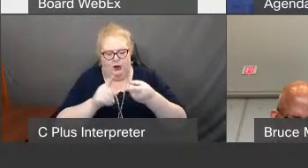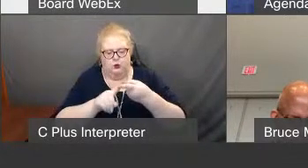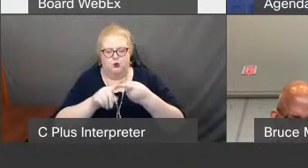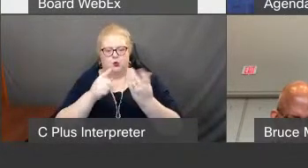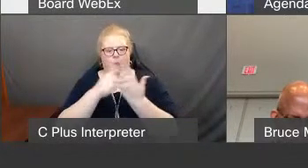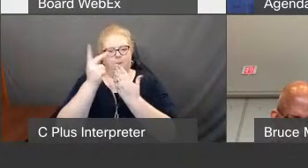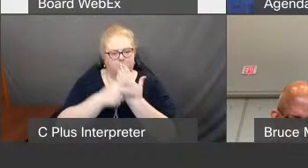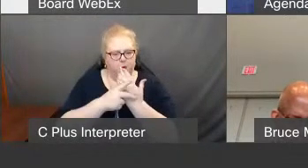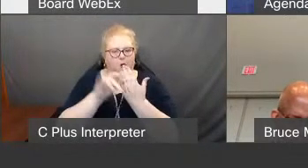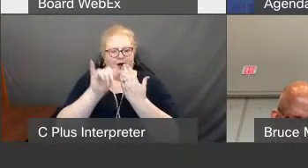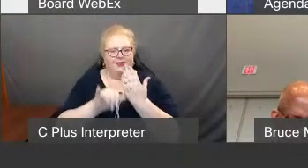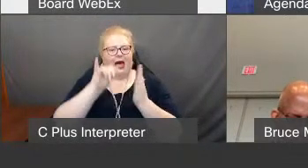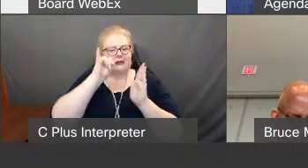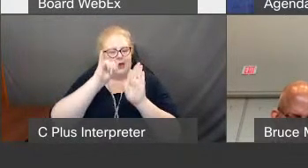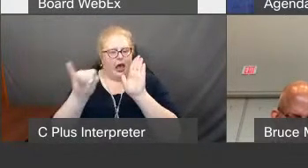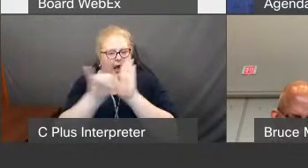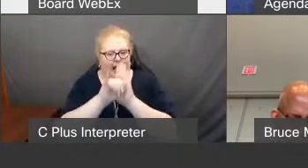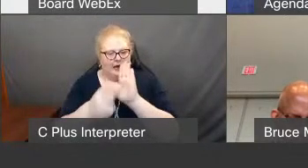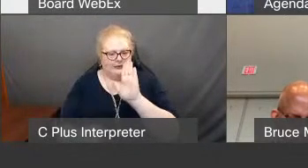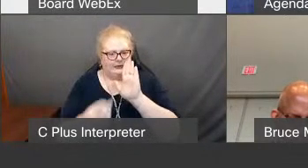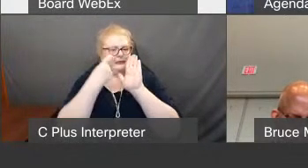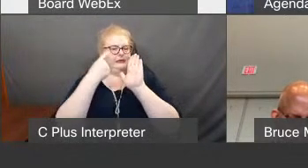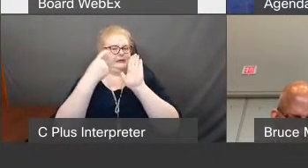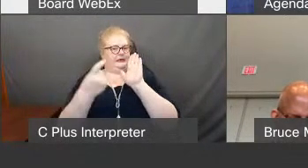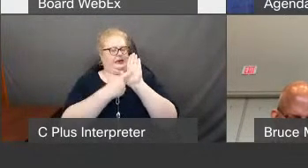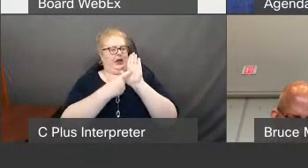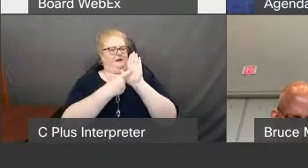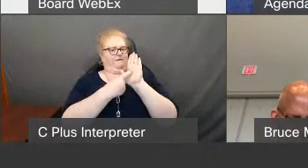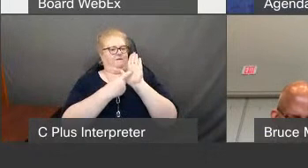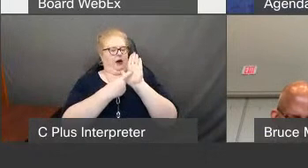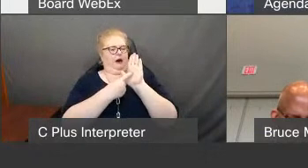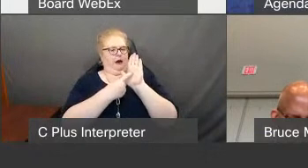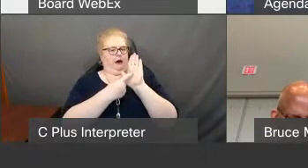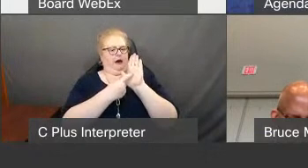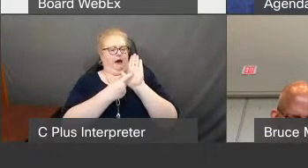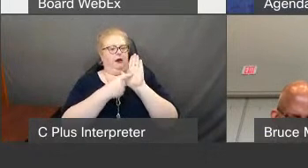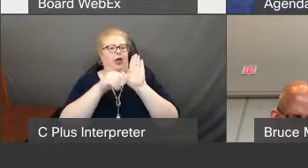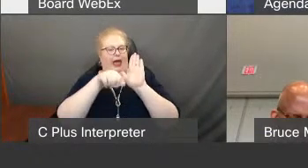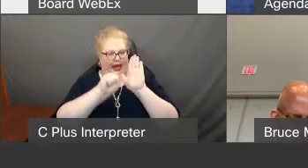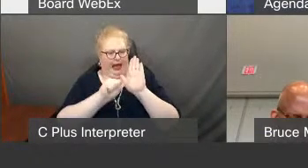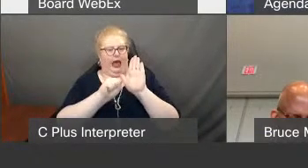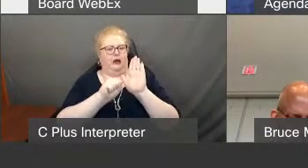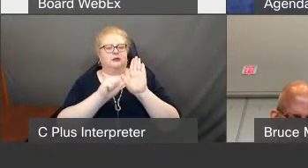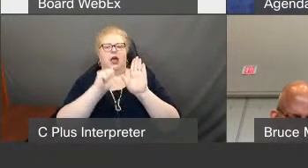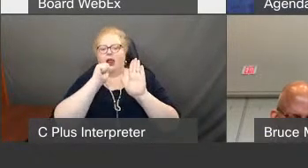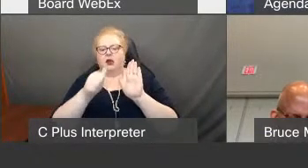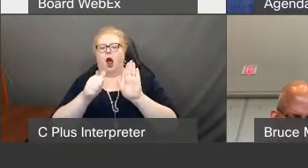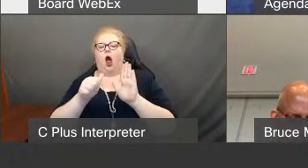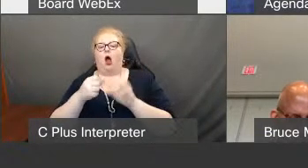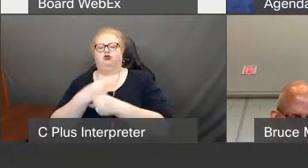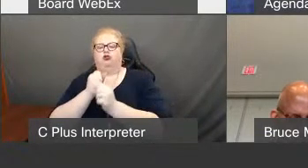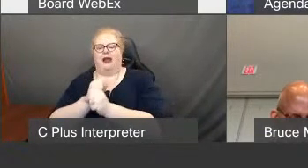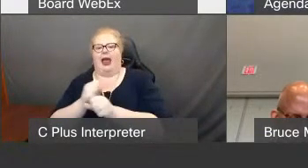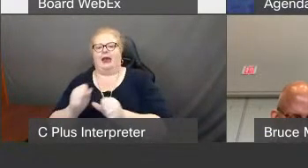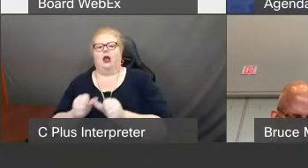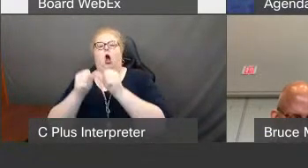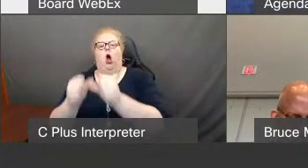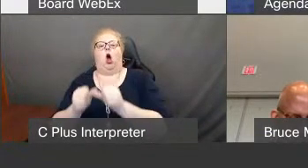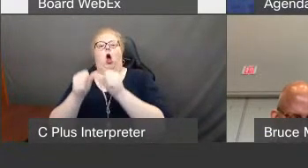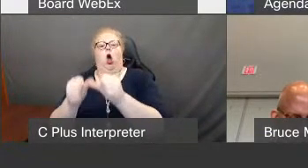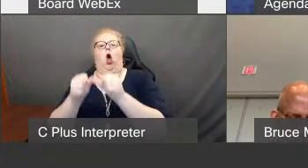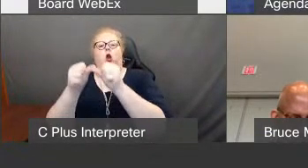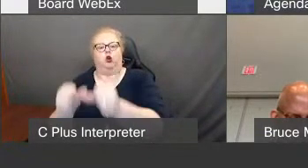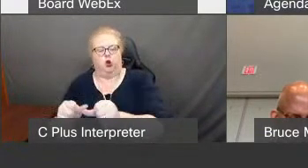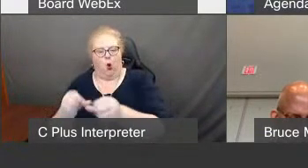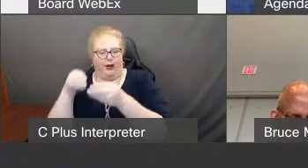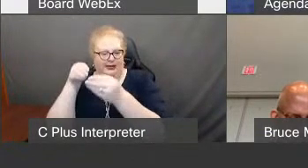identified, and does not create ongoing expenditures. And so when we think about, and I'll just,